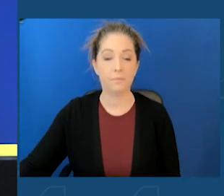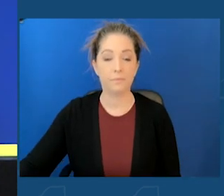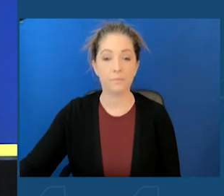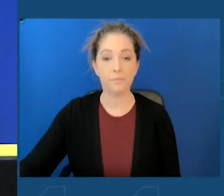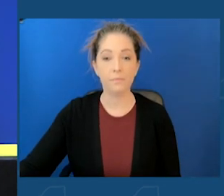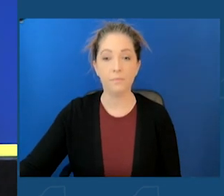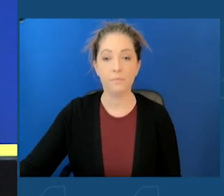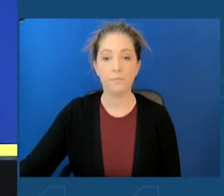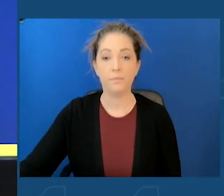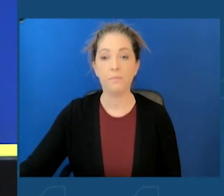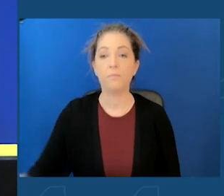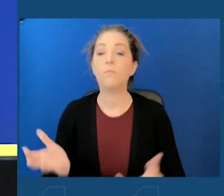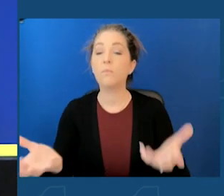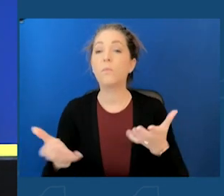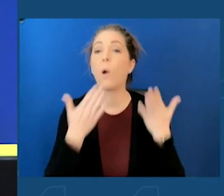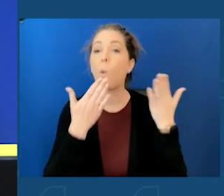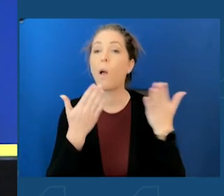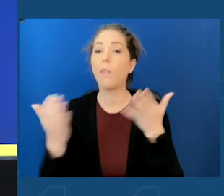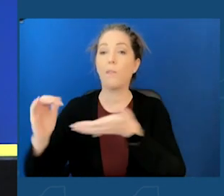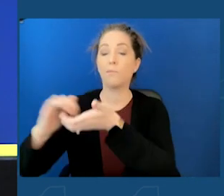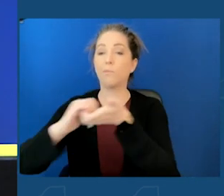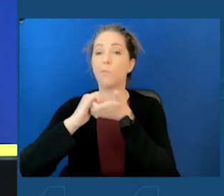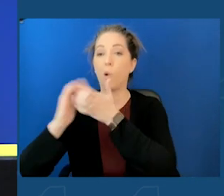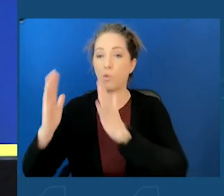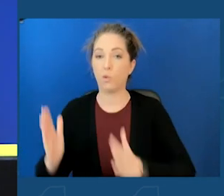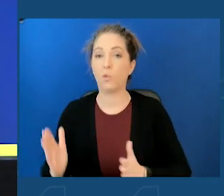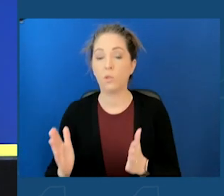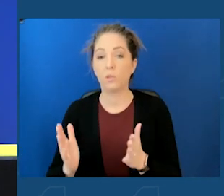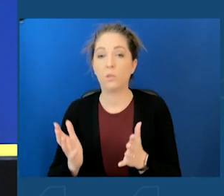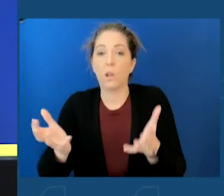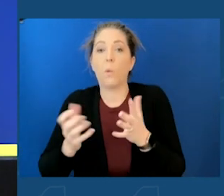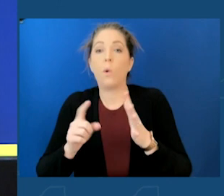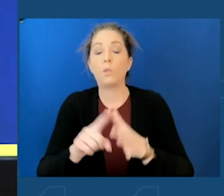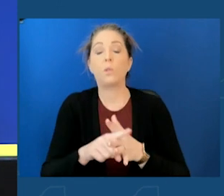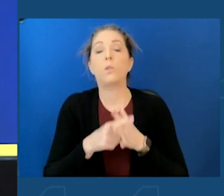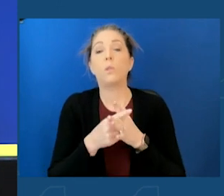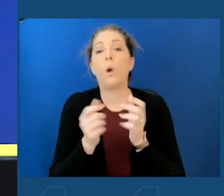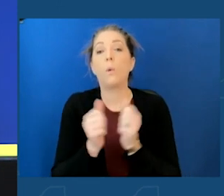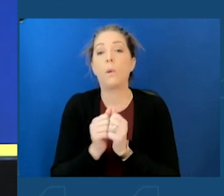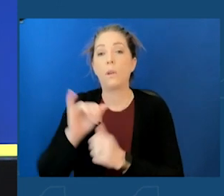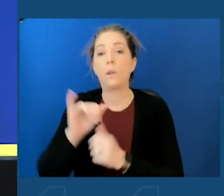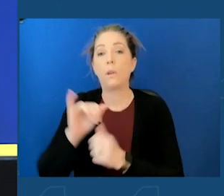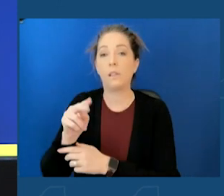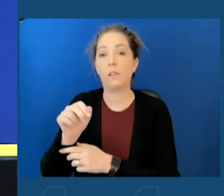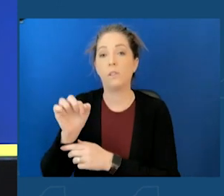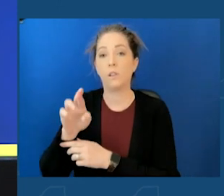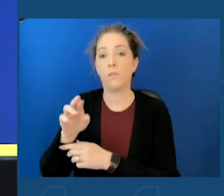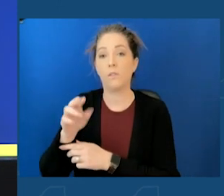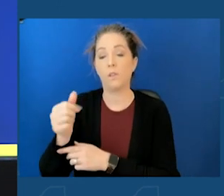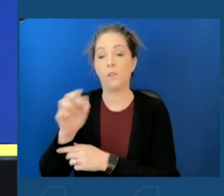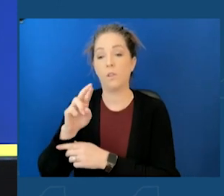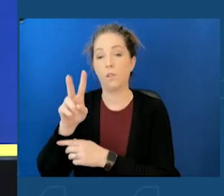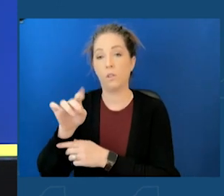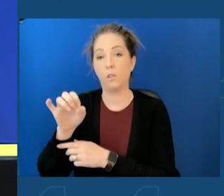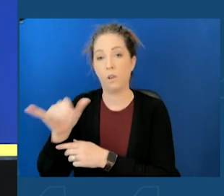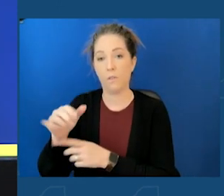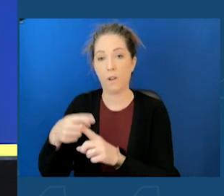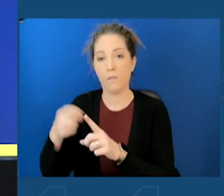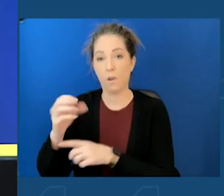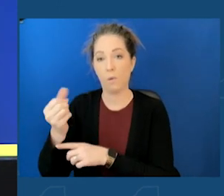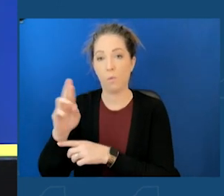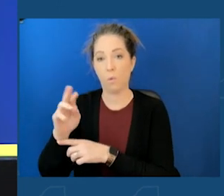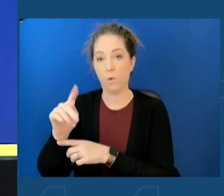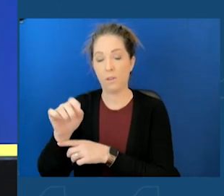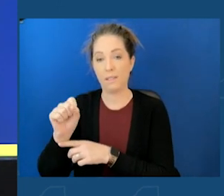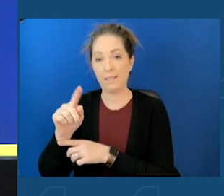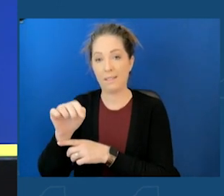I want to thank our partners in this, and I want to start with Jennifer Garvey from Ørsted and Eversource.